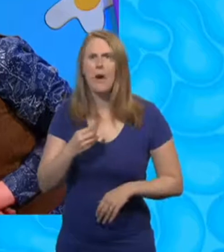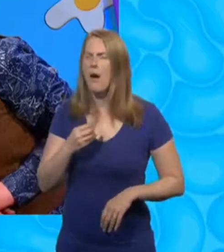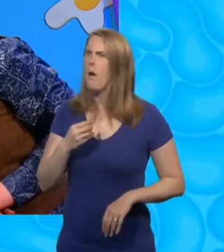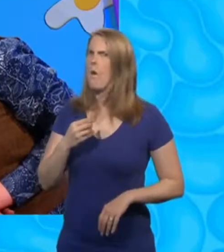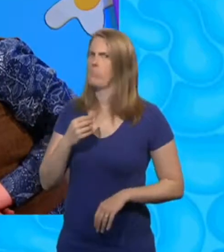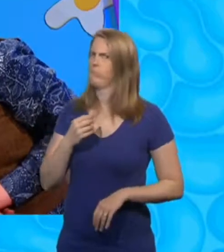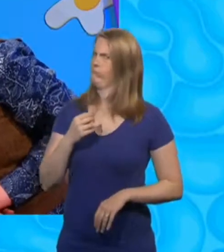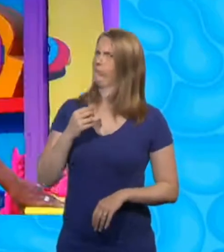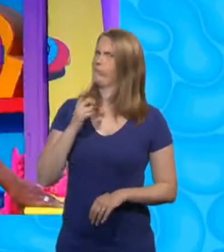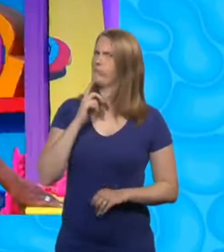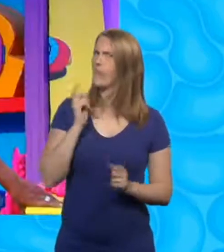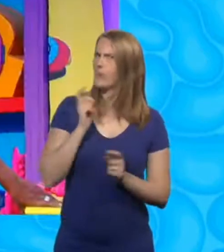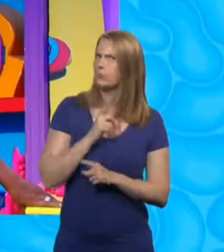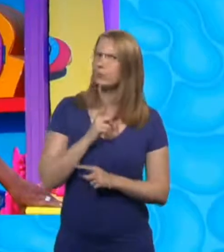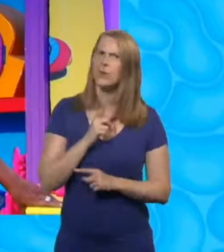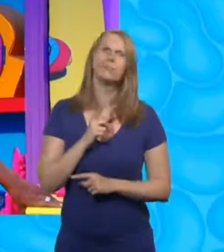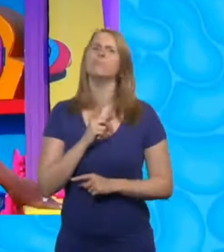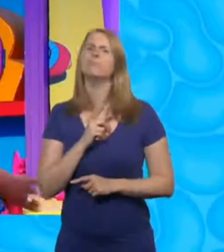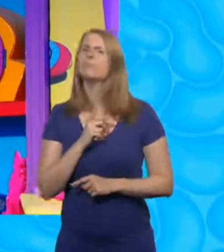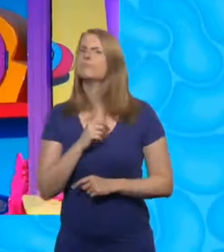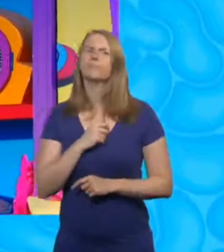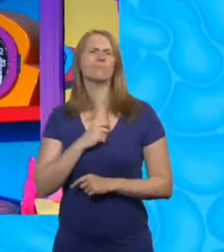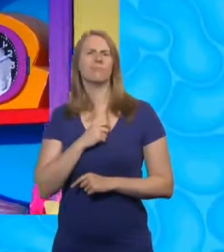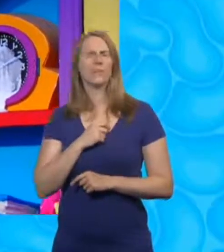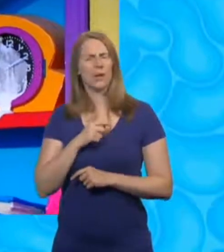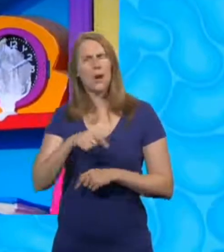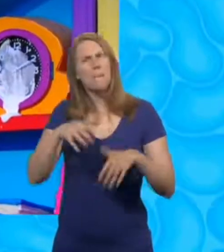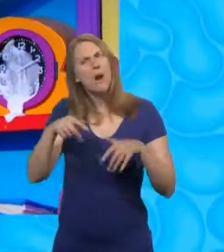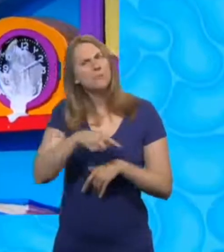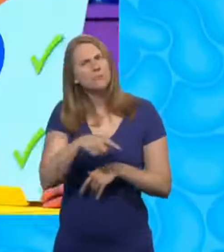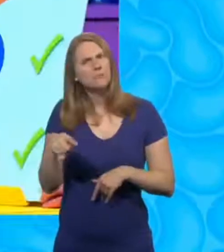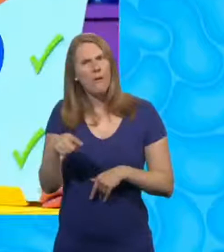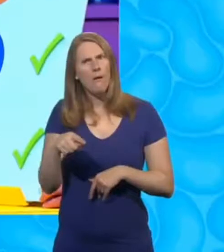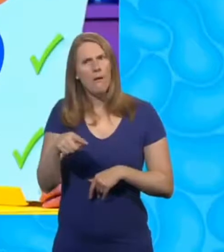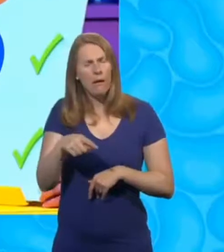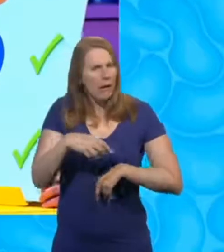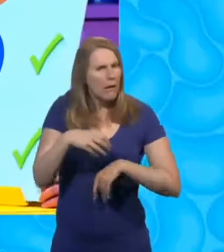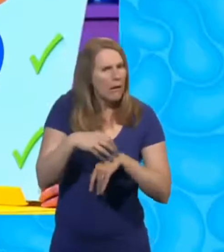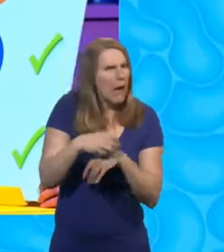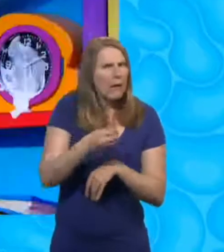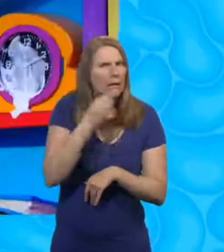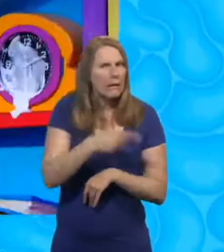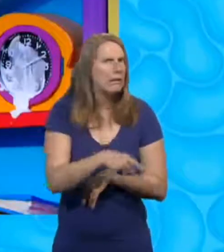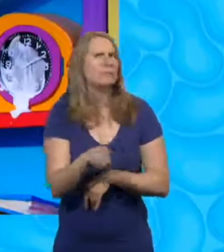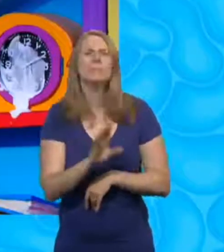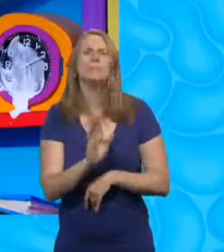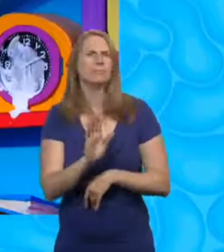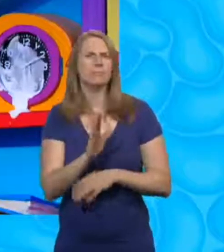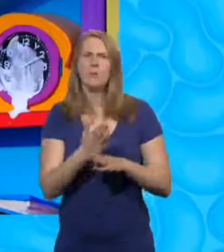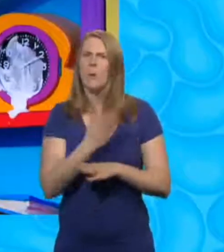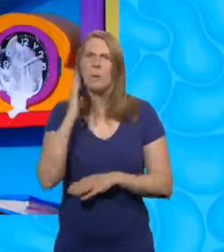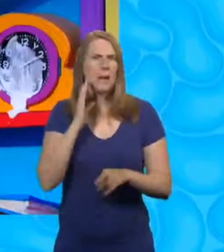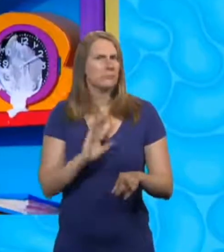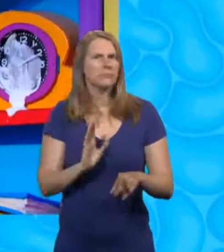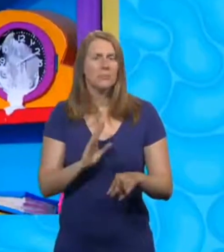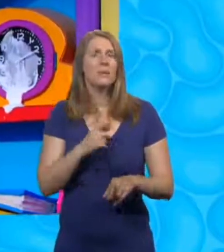that's a bit unusual. I don't usually let my little monsters eat cake before bedtime. But if Robert wants them to have